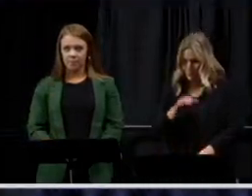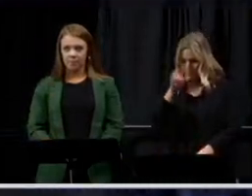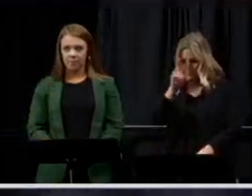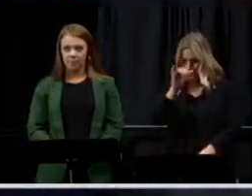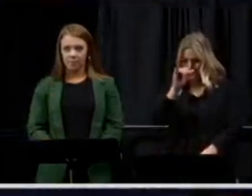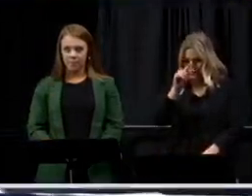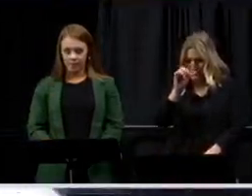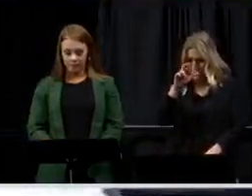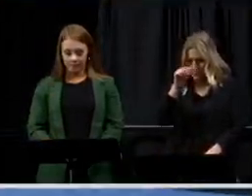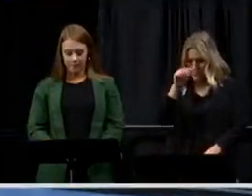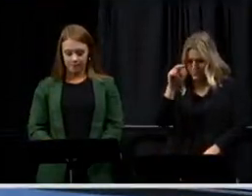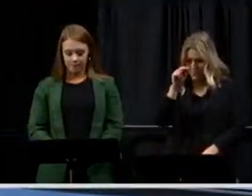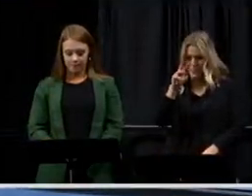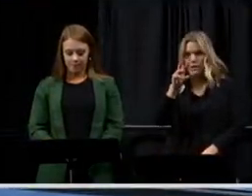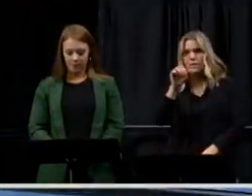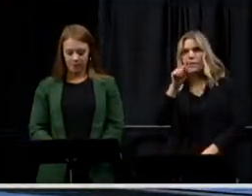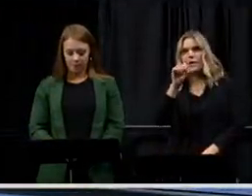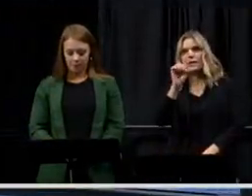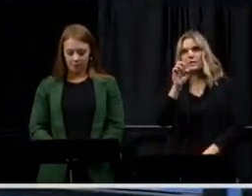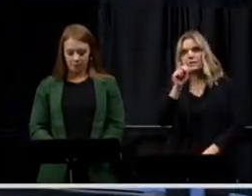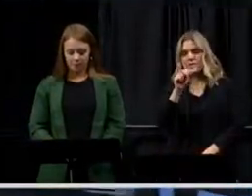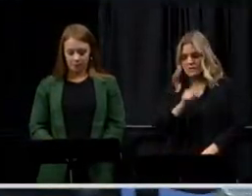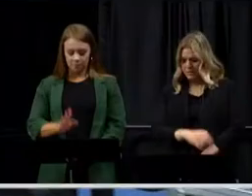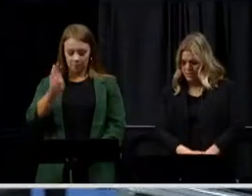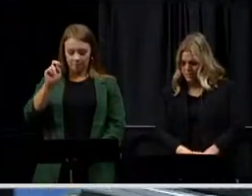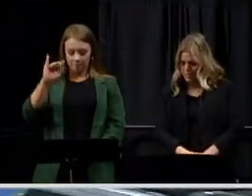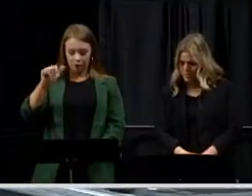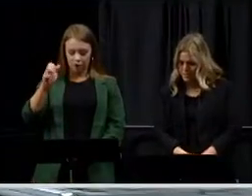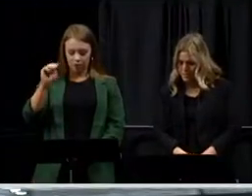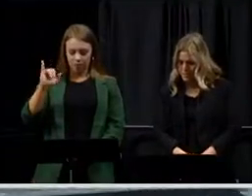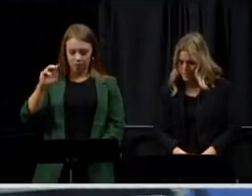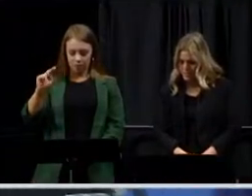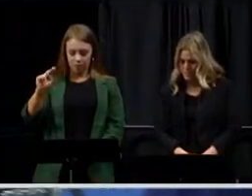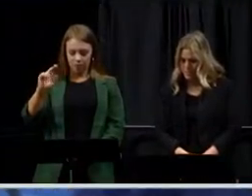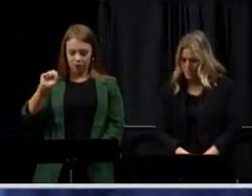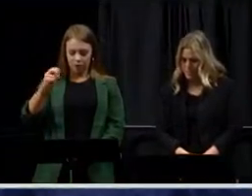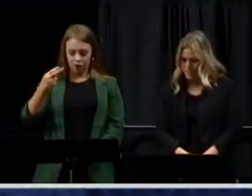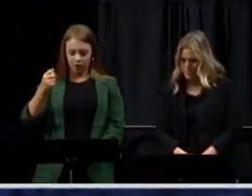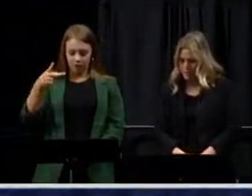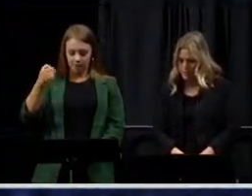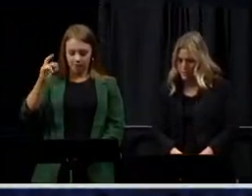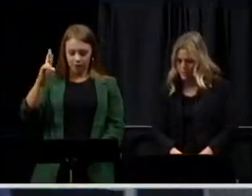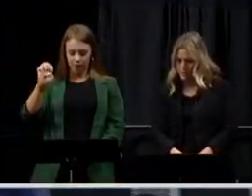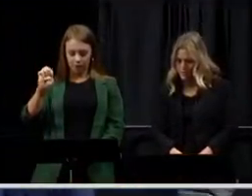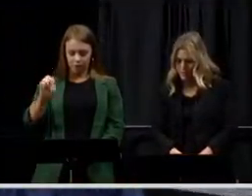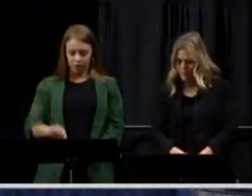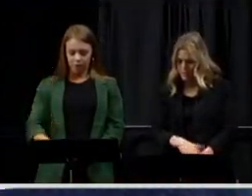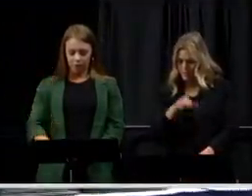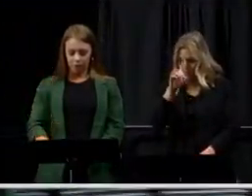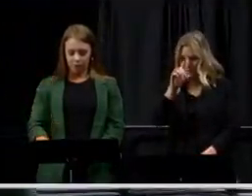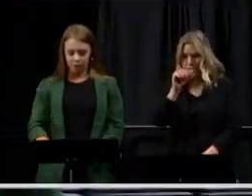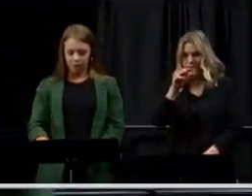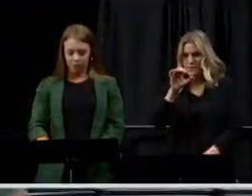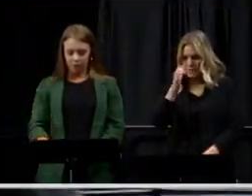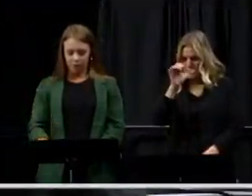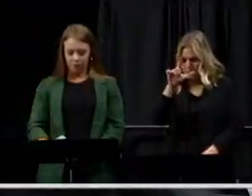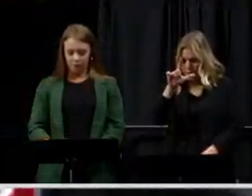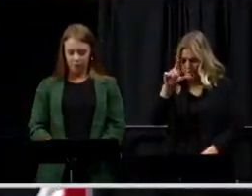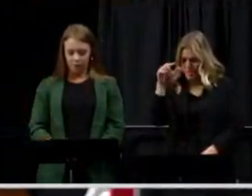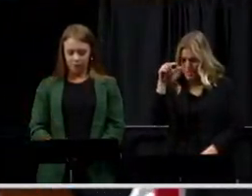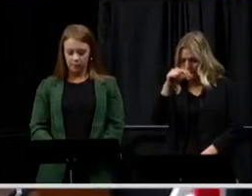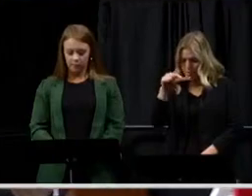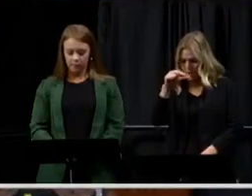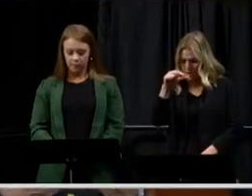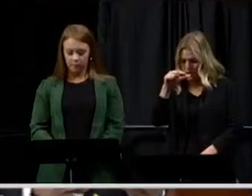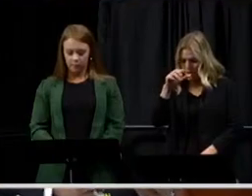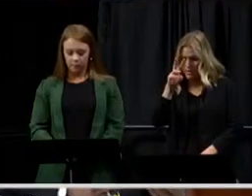Victoria Nicole Watson. Benjamin Kurt Shapir. DeMichael Kawan